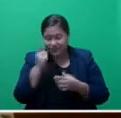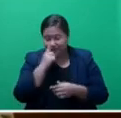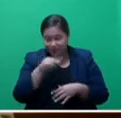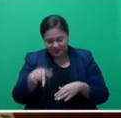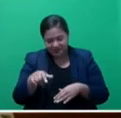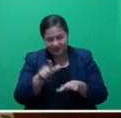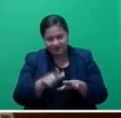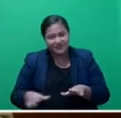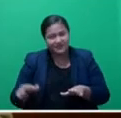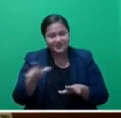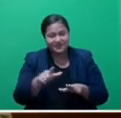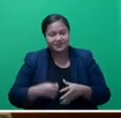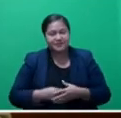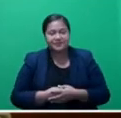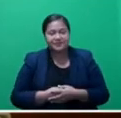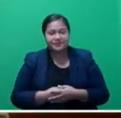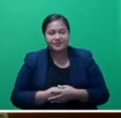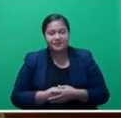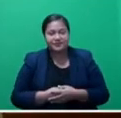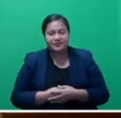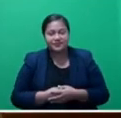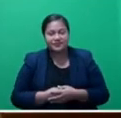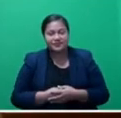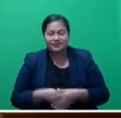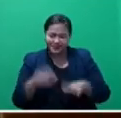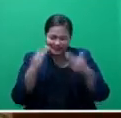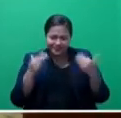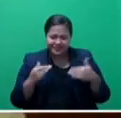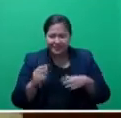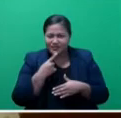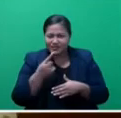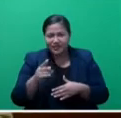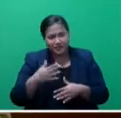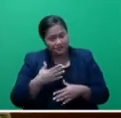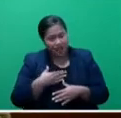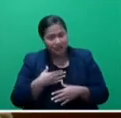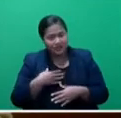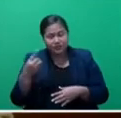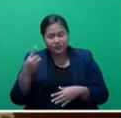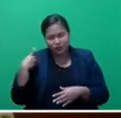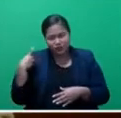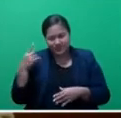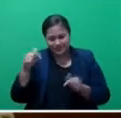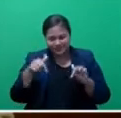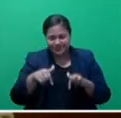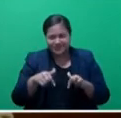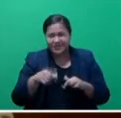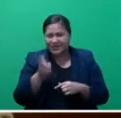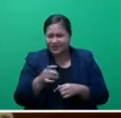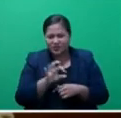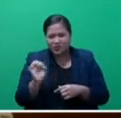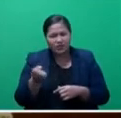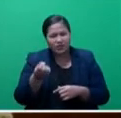sir, I will fail in my very sacred duty in this House if I do not remember, thank and